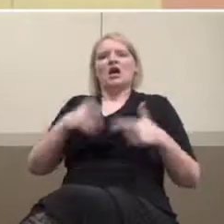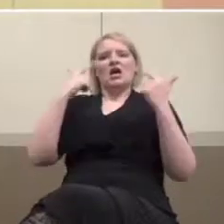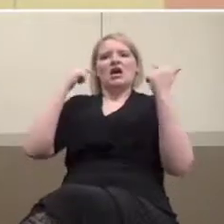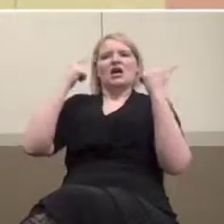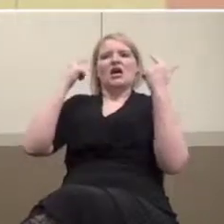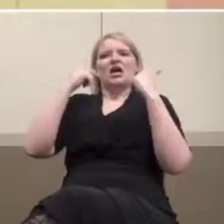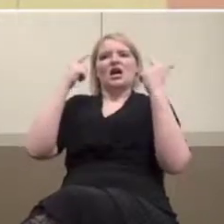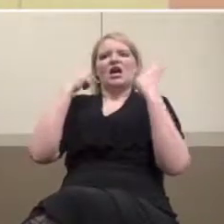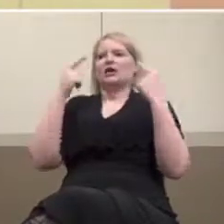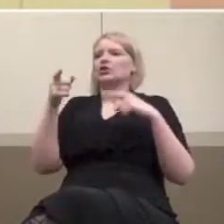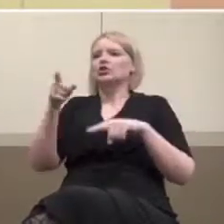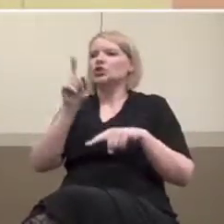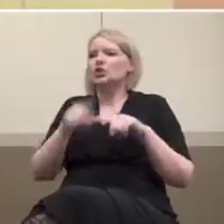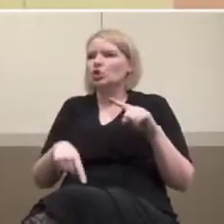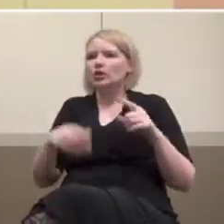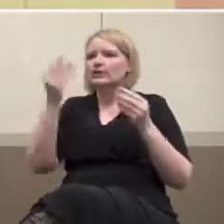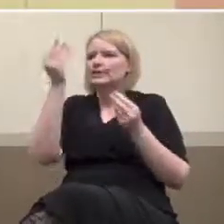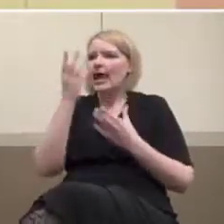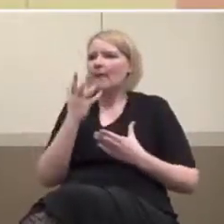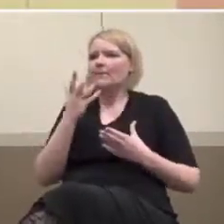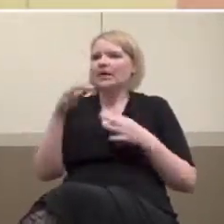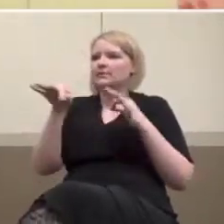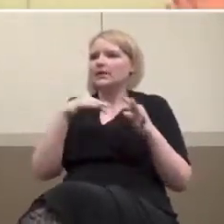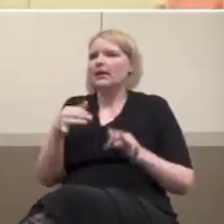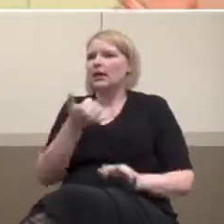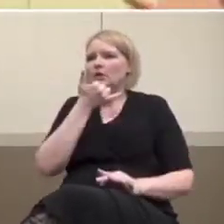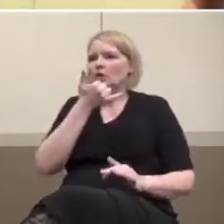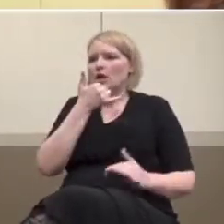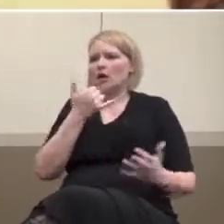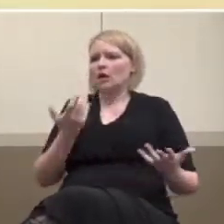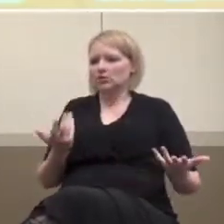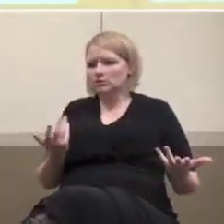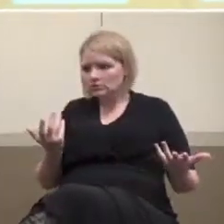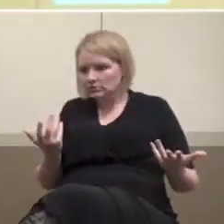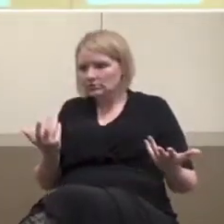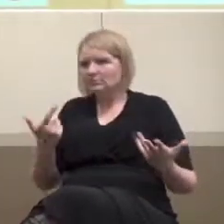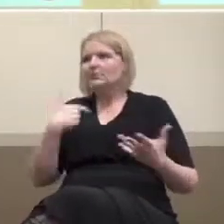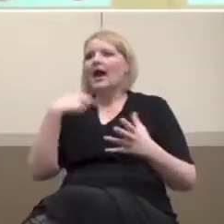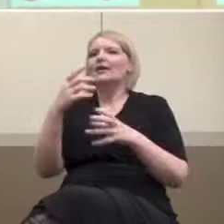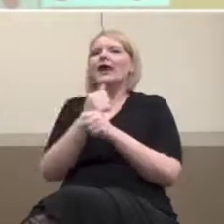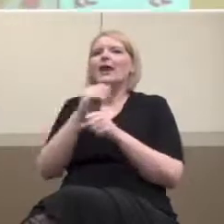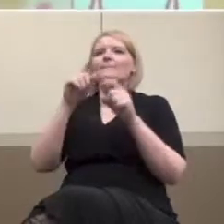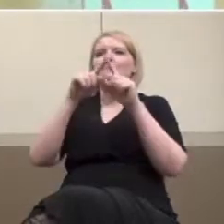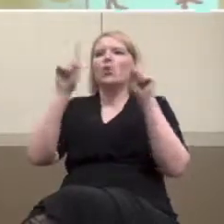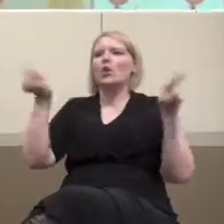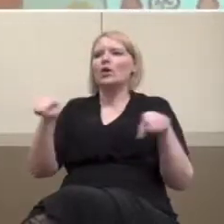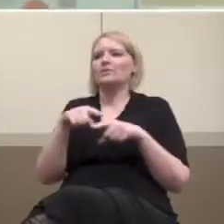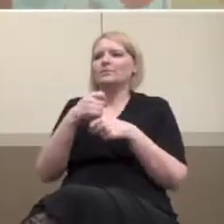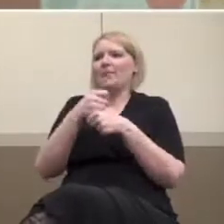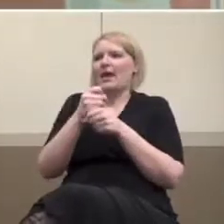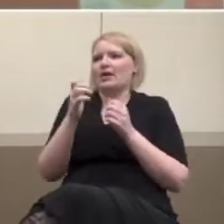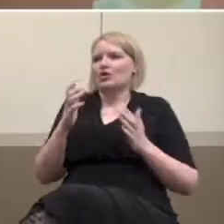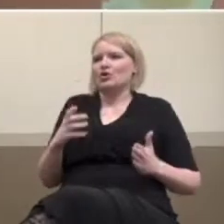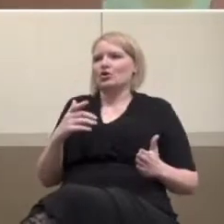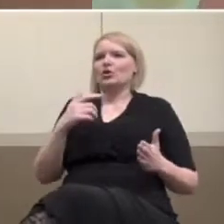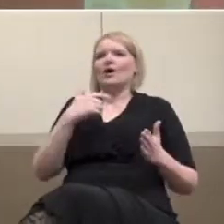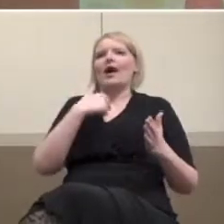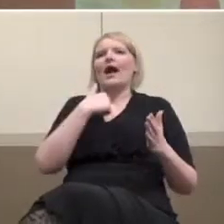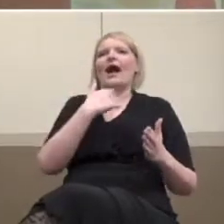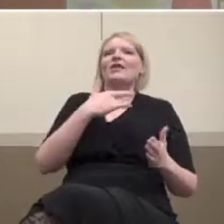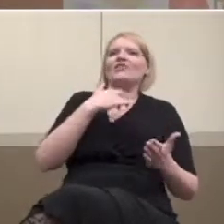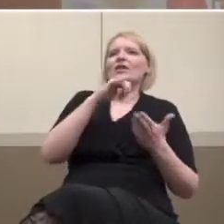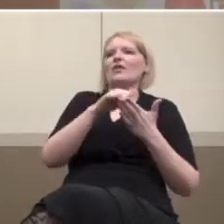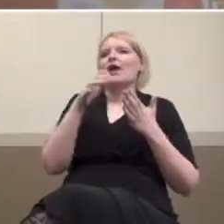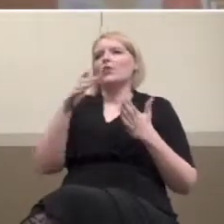could not tell me what was going on. So then I just took Boardmaker and I put, I'm feeling this way because someone